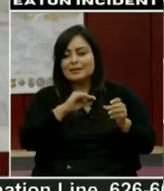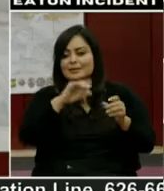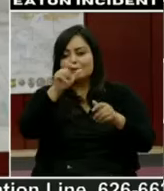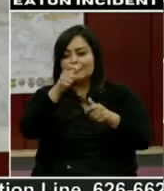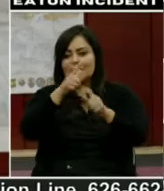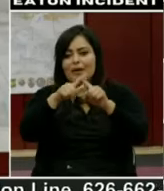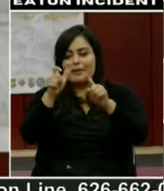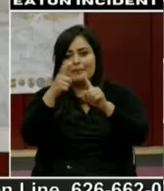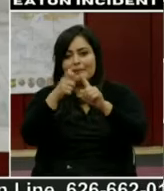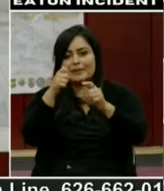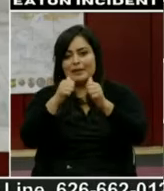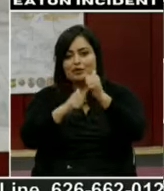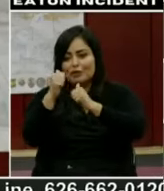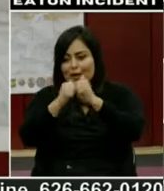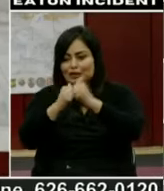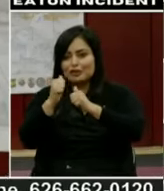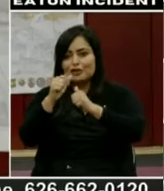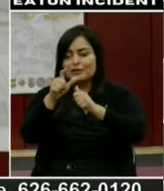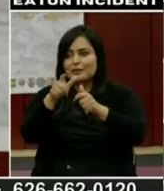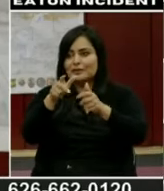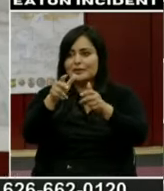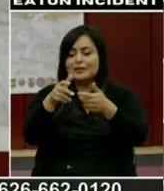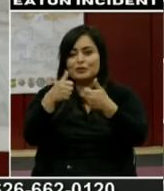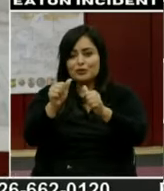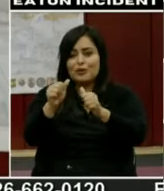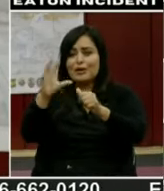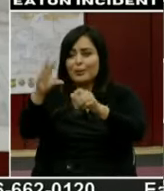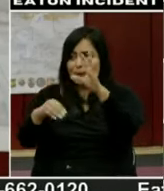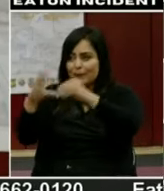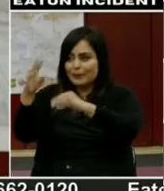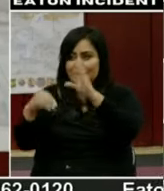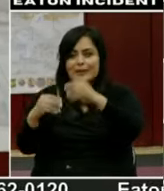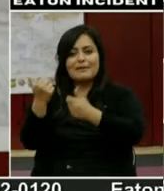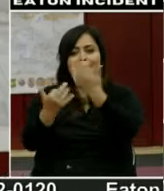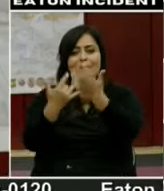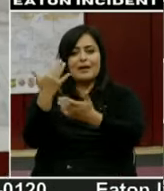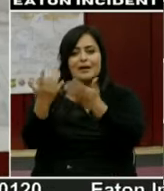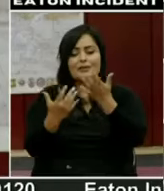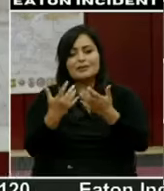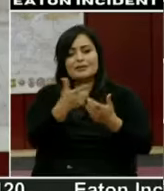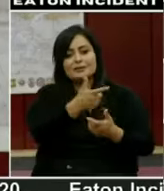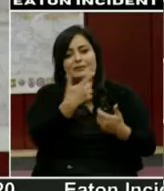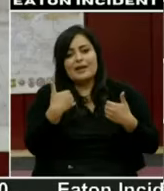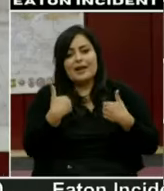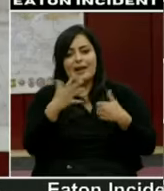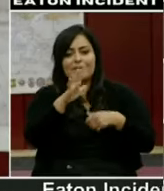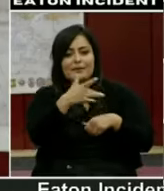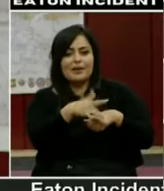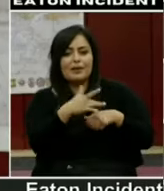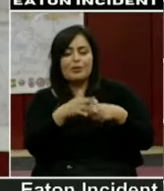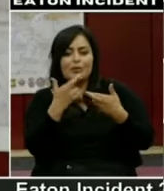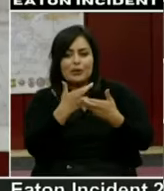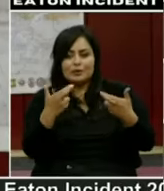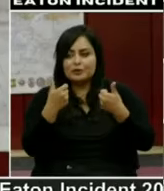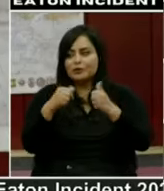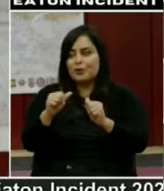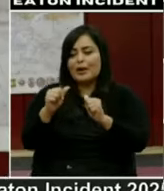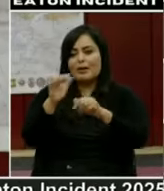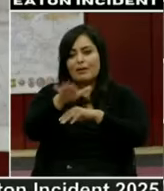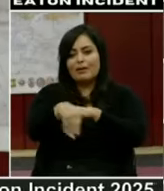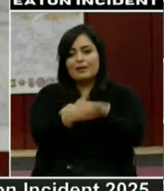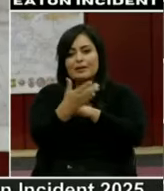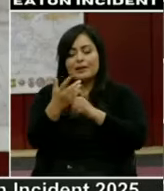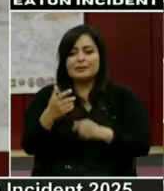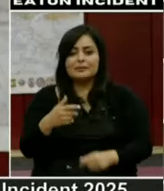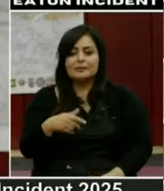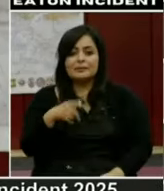to structure and putting out the ones that they could, and with the resources they had on hand that night to get that done. Just because